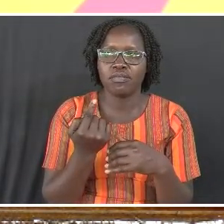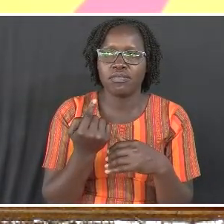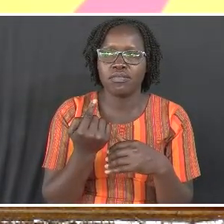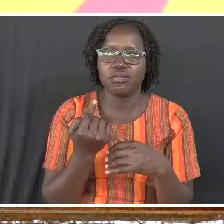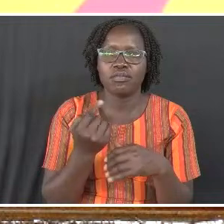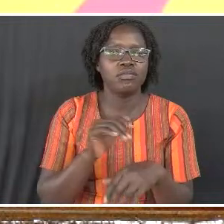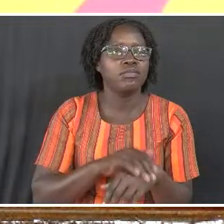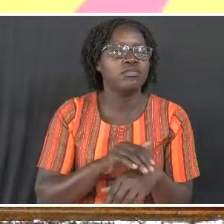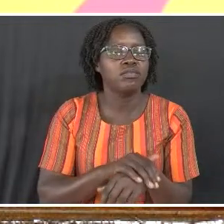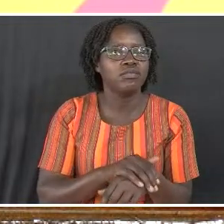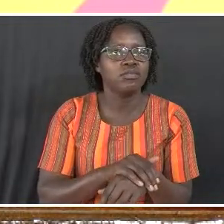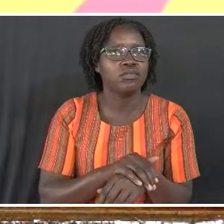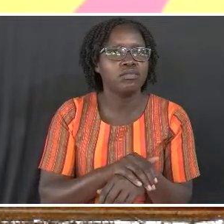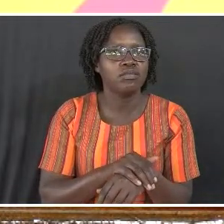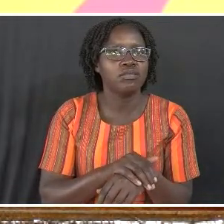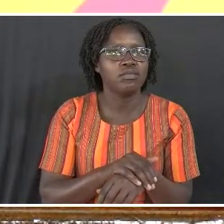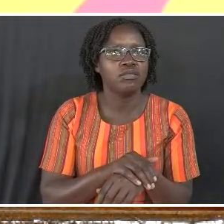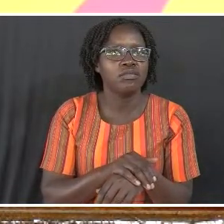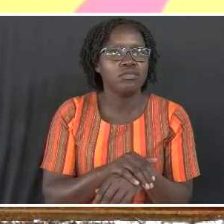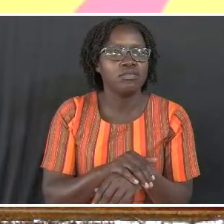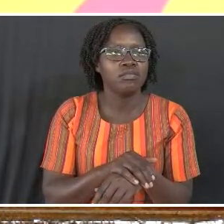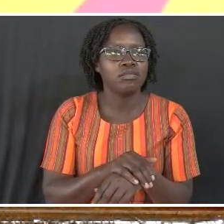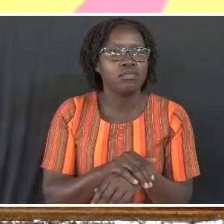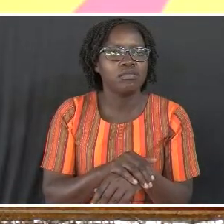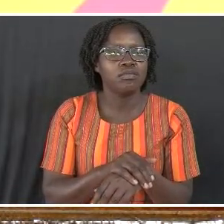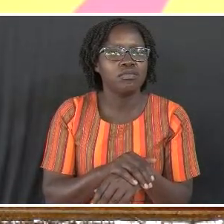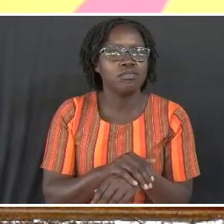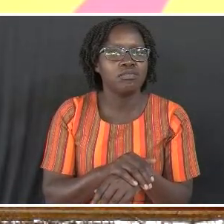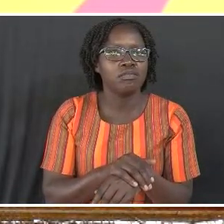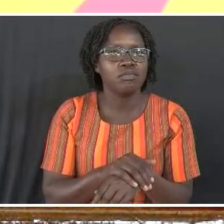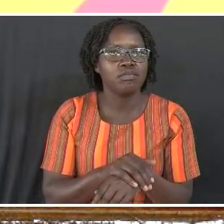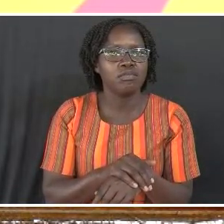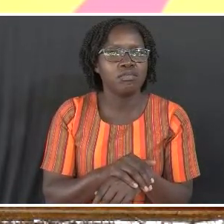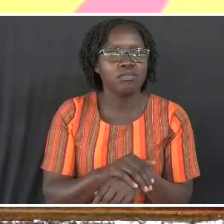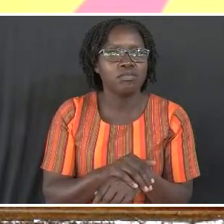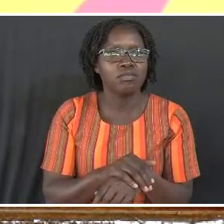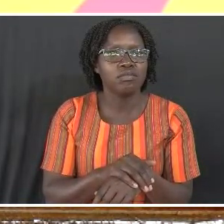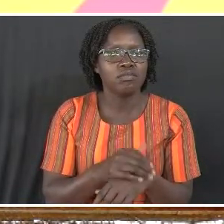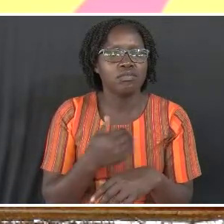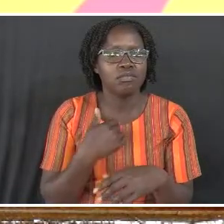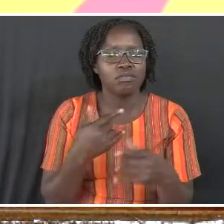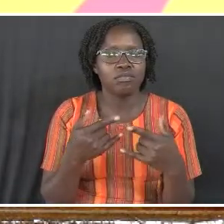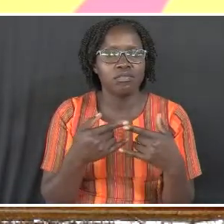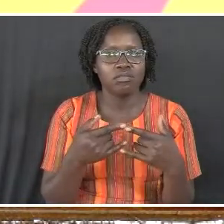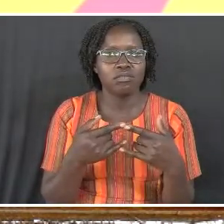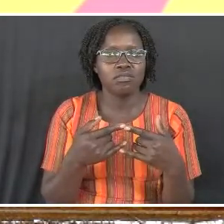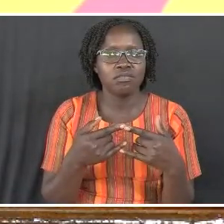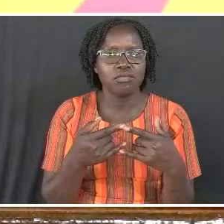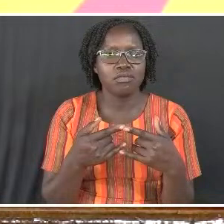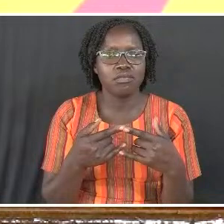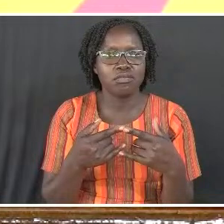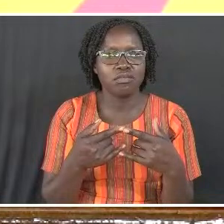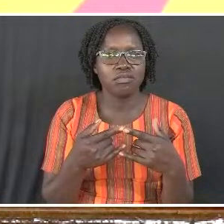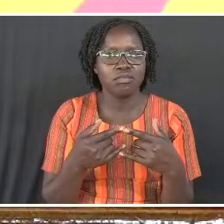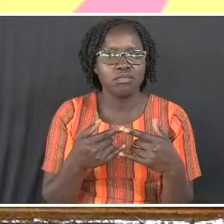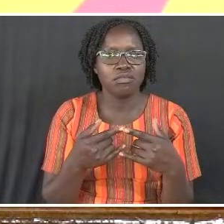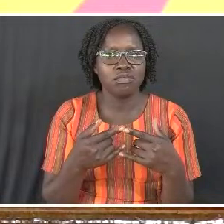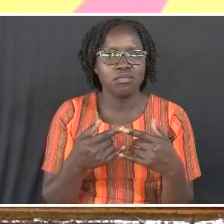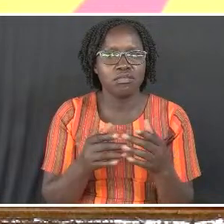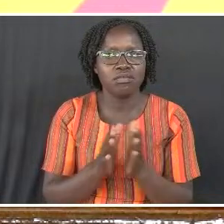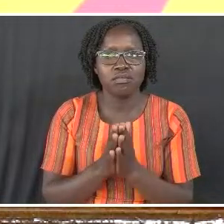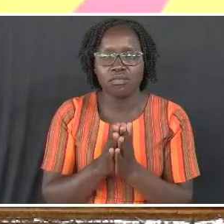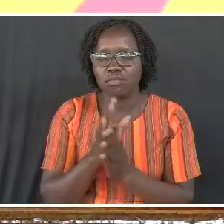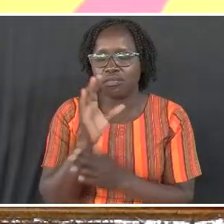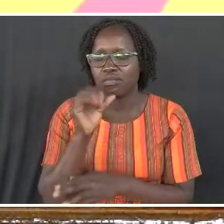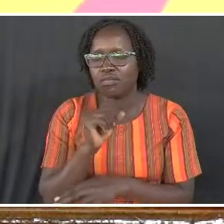very difficult, because chewing with a gap, you can imagine you have a gap, there's maybe you're missing 2 or